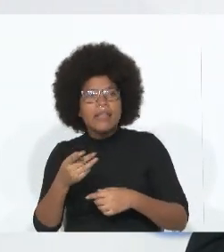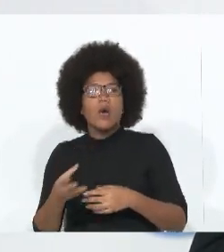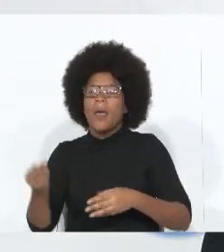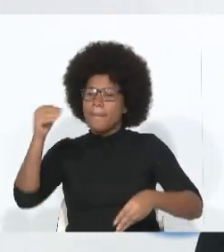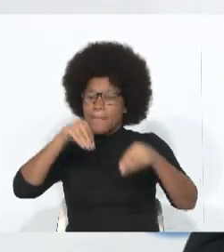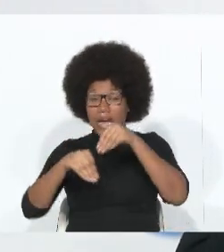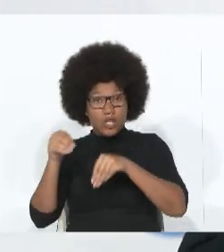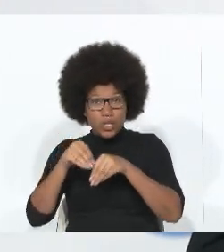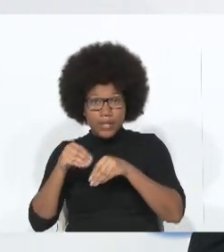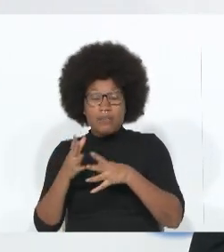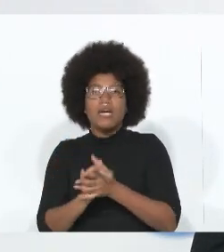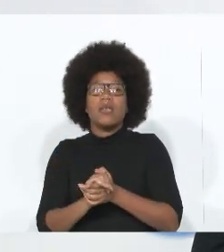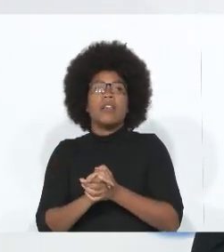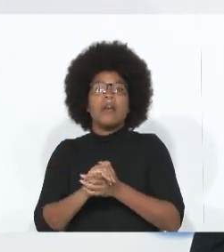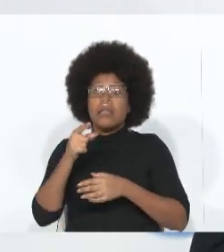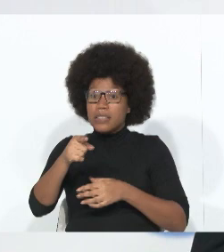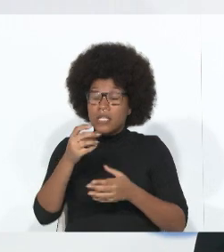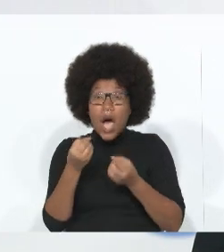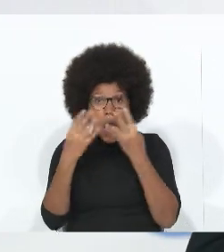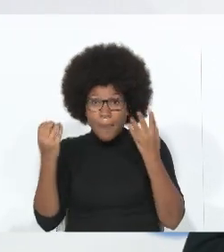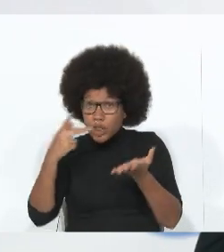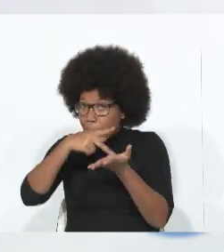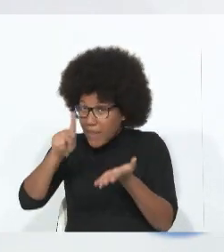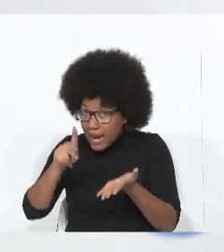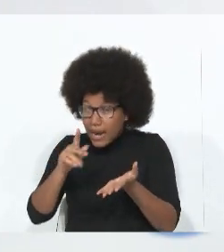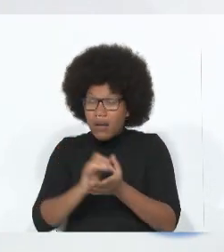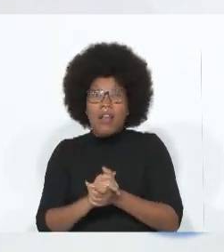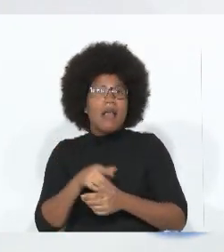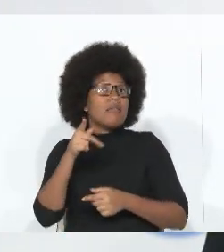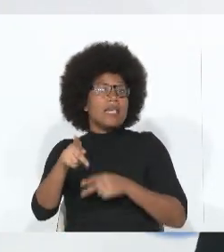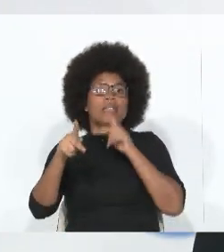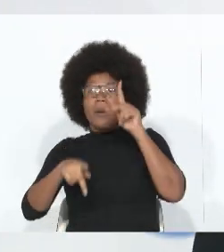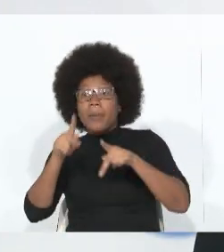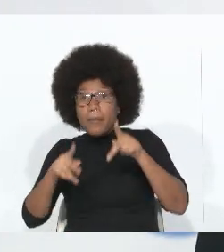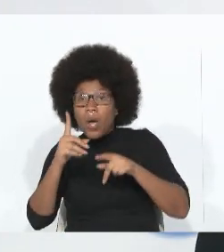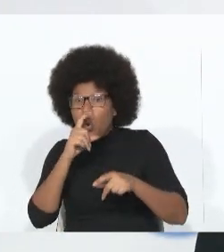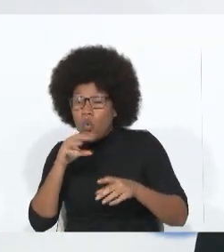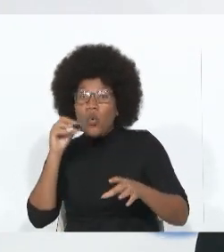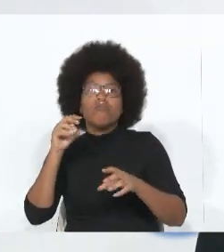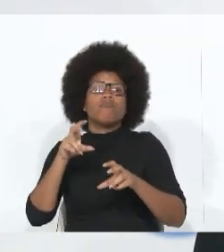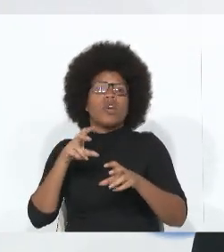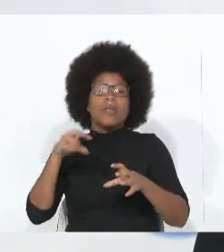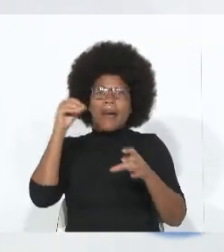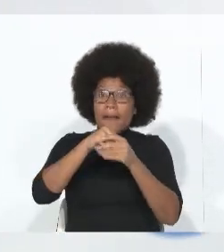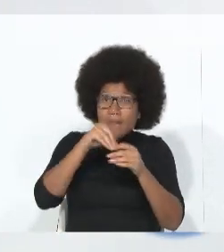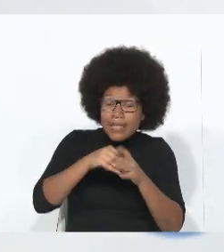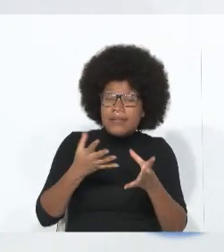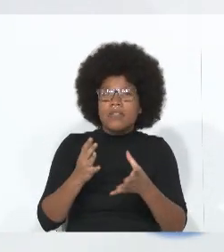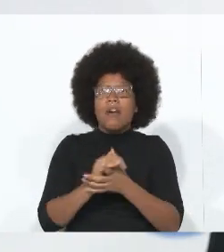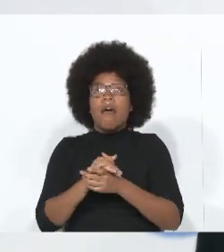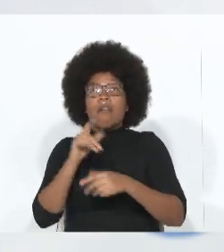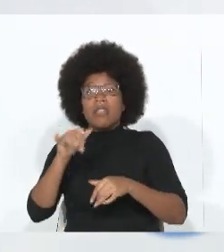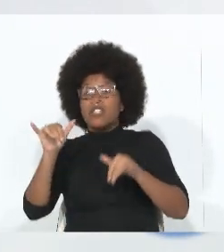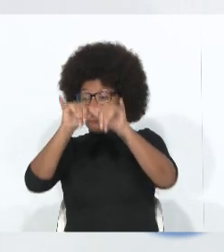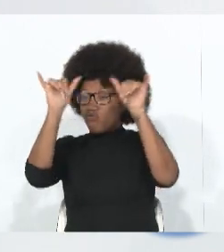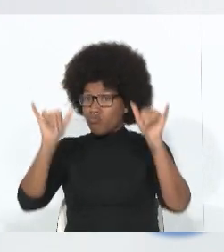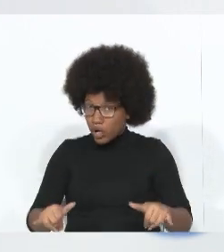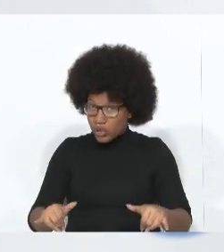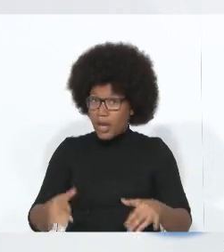this. This is how much it's going to cost. These are the people who are going to invest in it. These are the structures in place